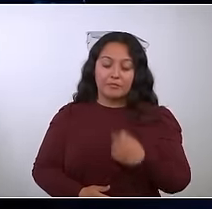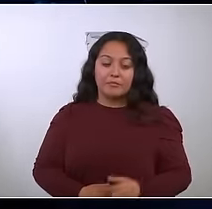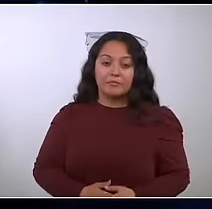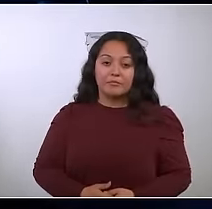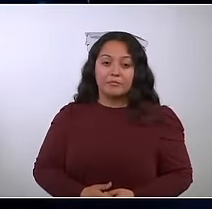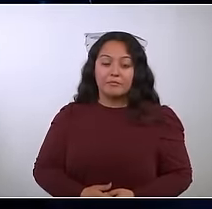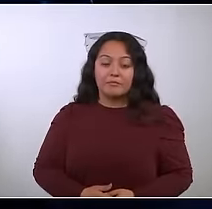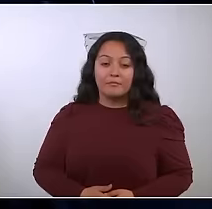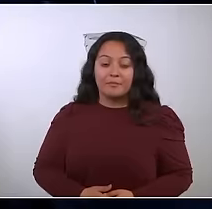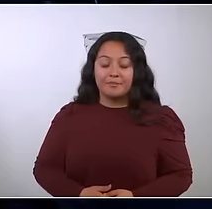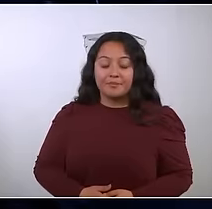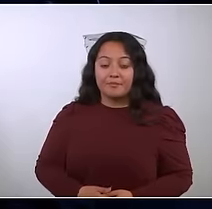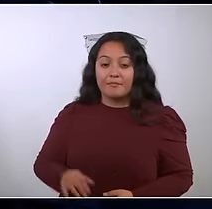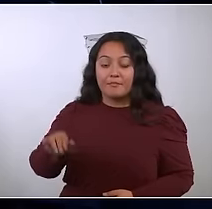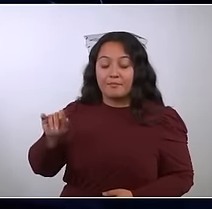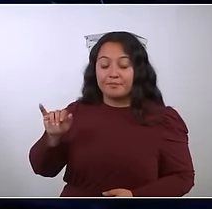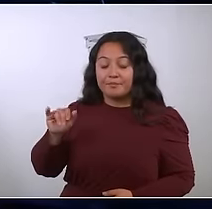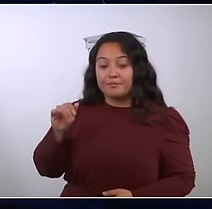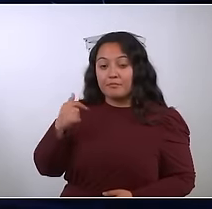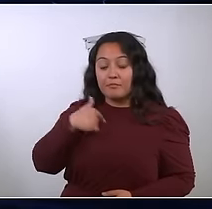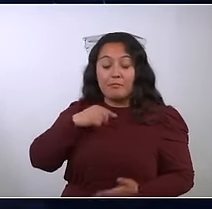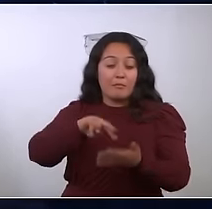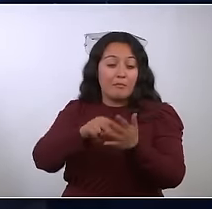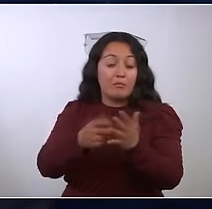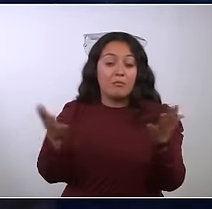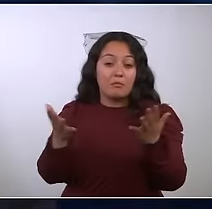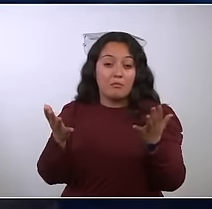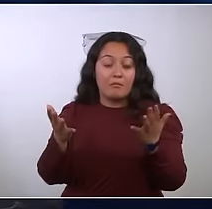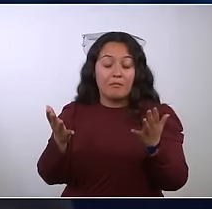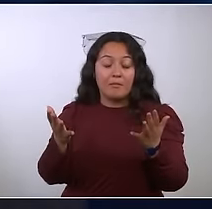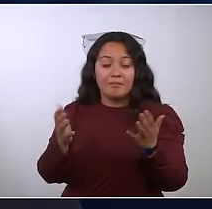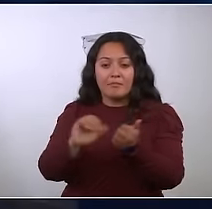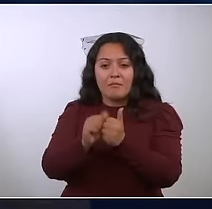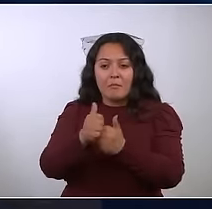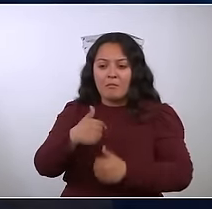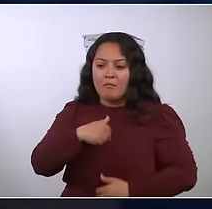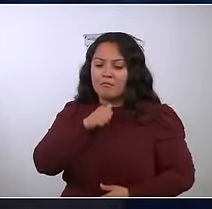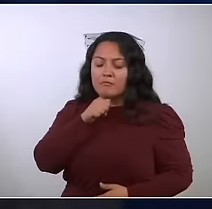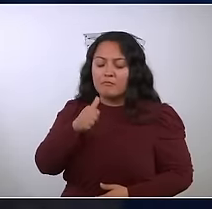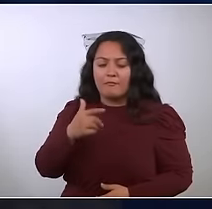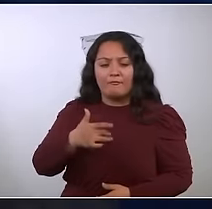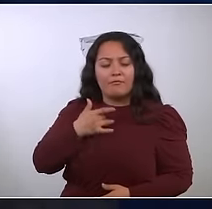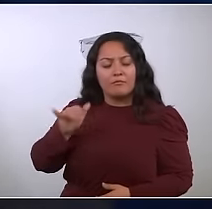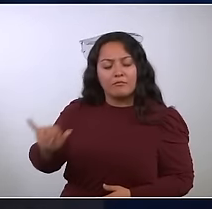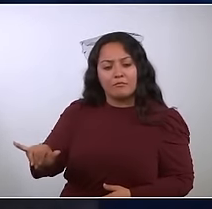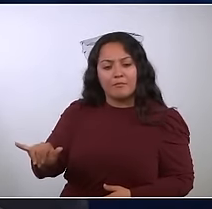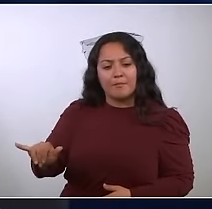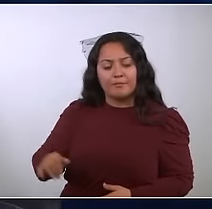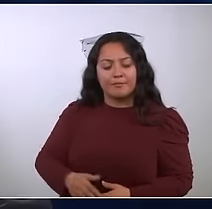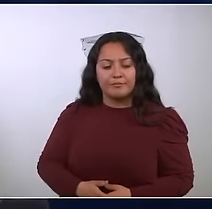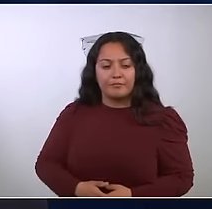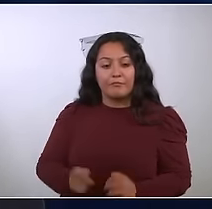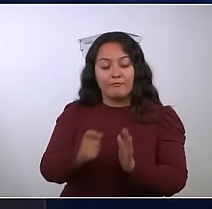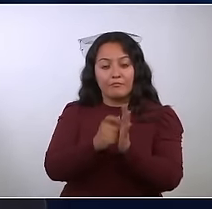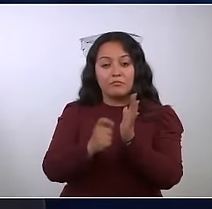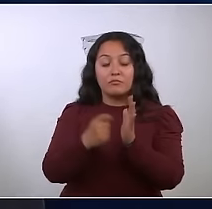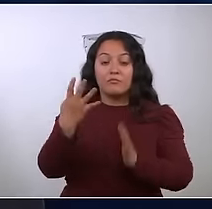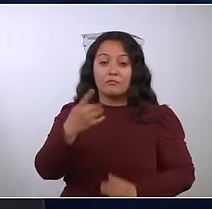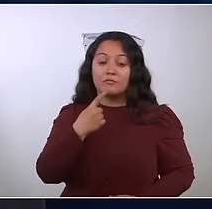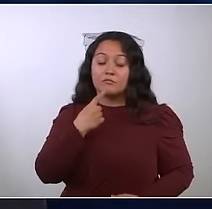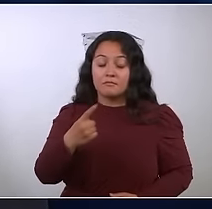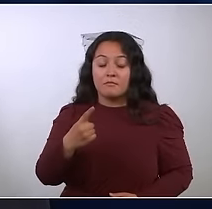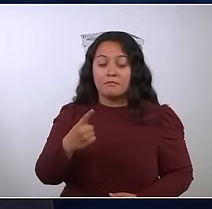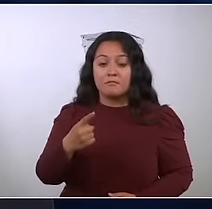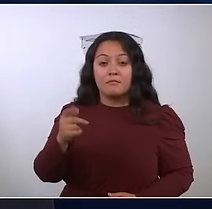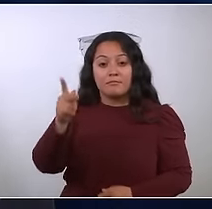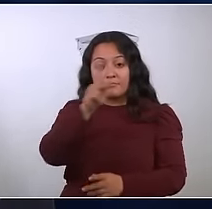be affected by this? En otras palabras, ¿cómo no ser afectado por esto? Verse 4 says, the king said to me. Versículo 4 dice, me dijo el